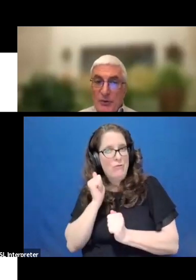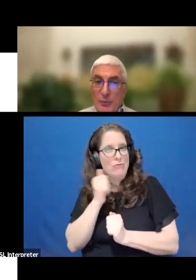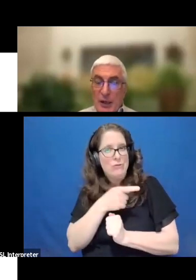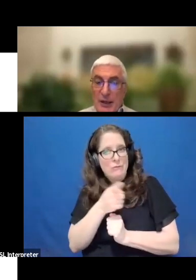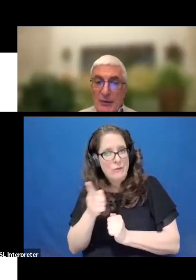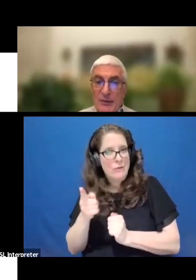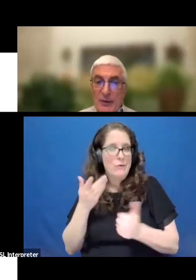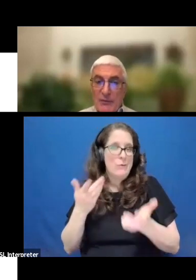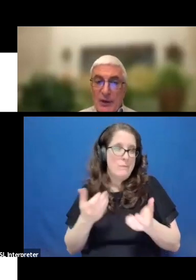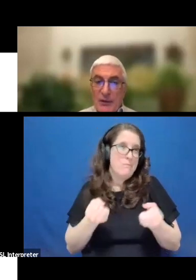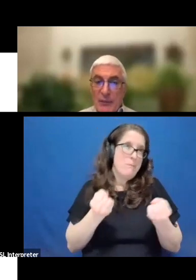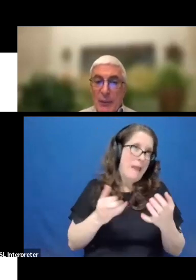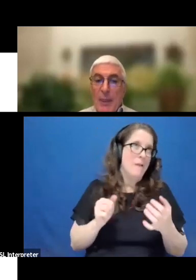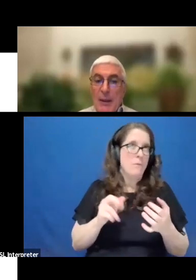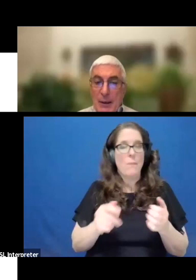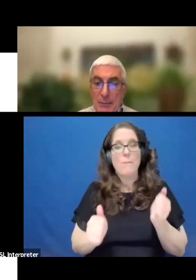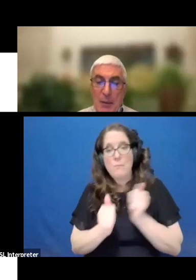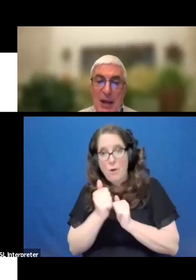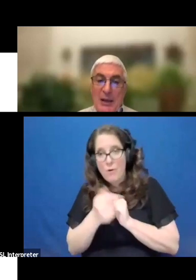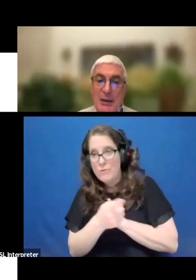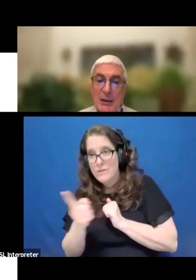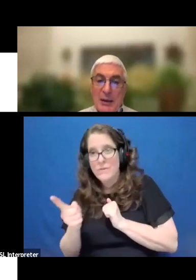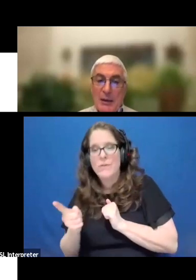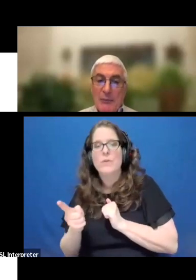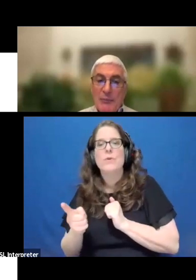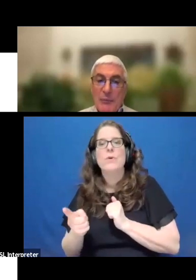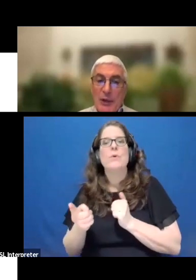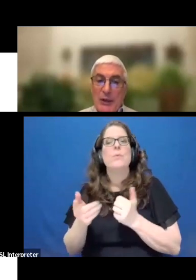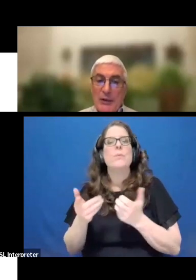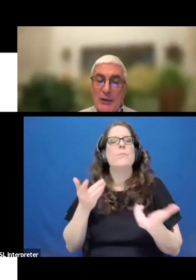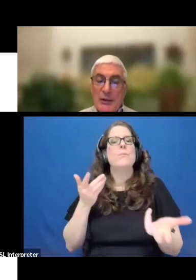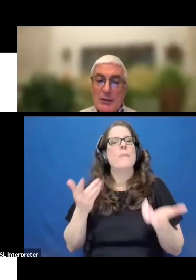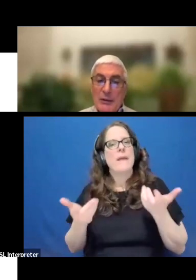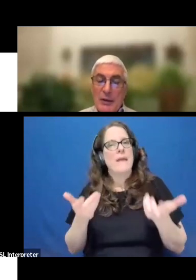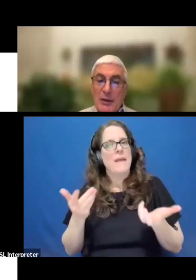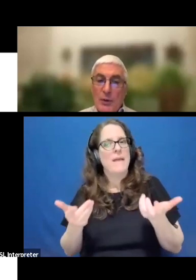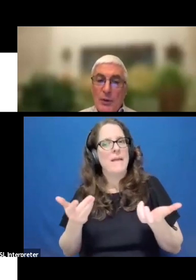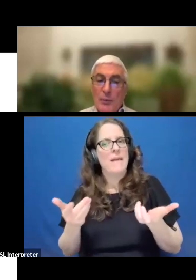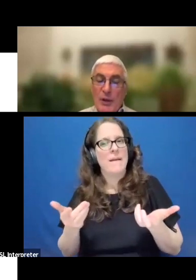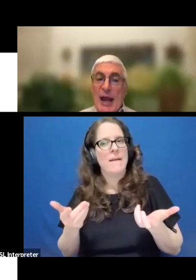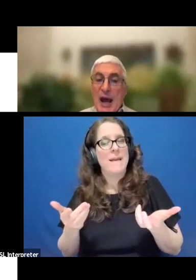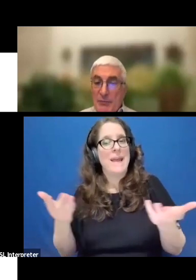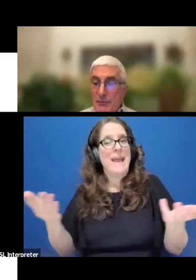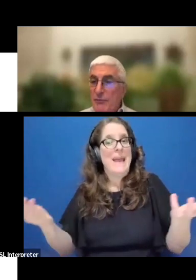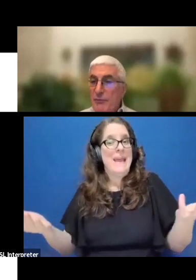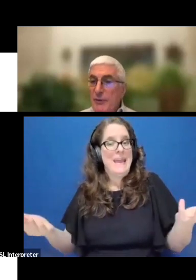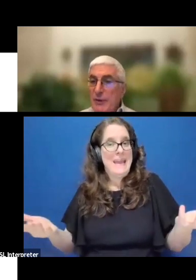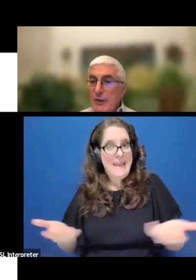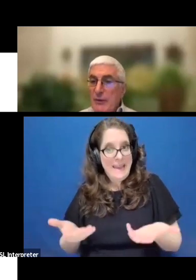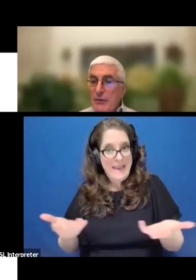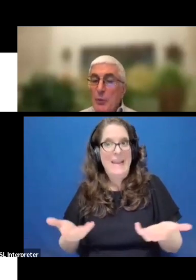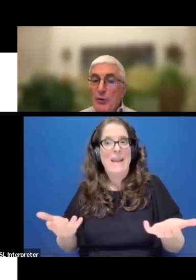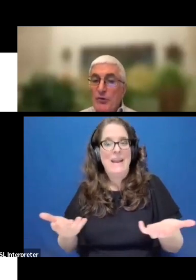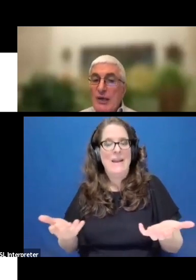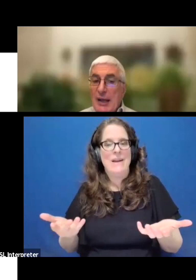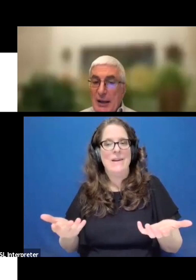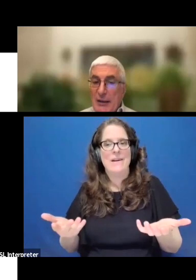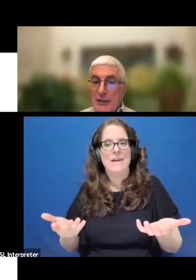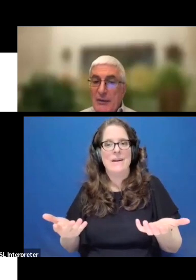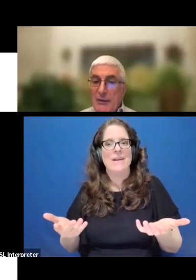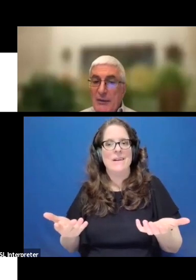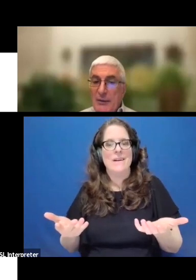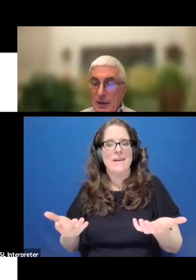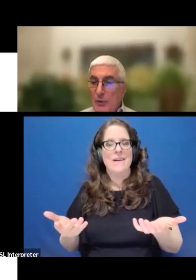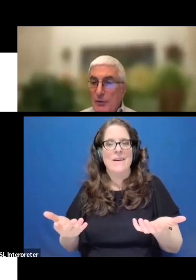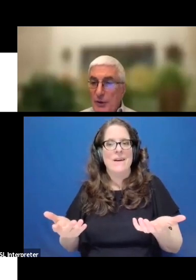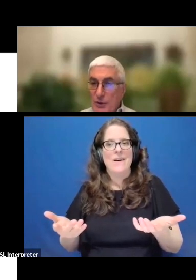are participating this evening may be here on behalf of someone who's